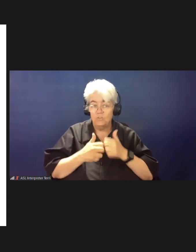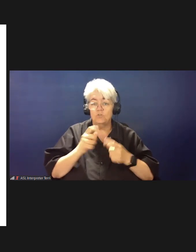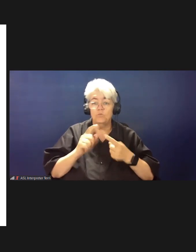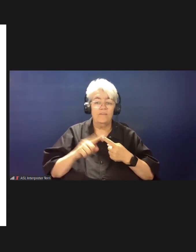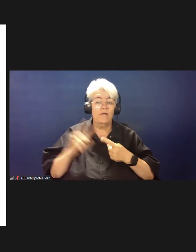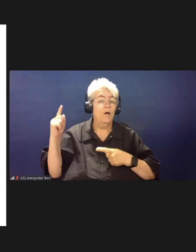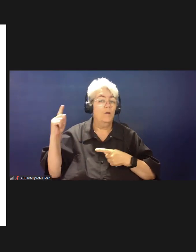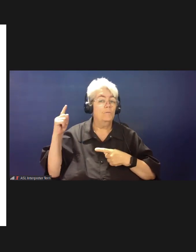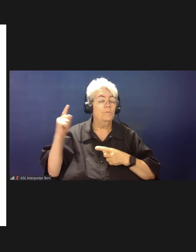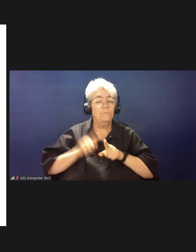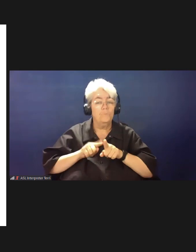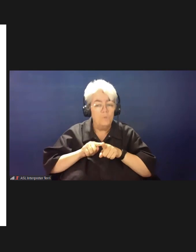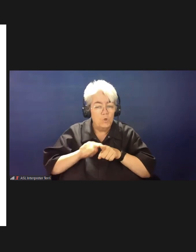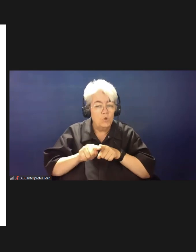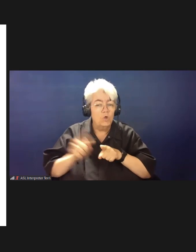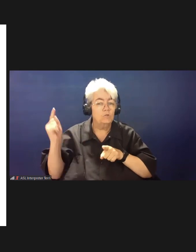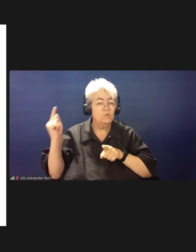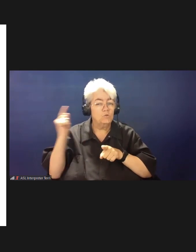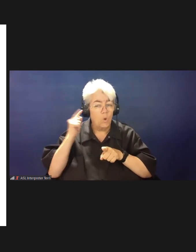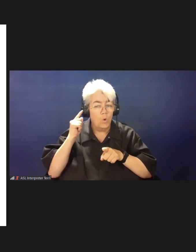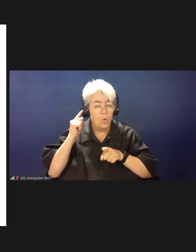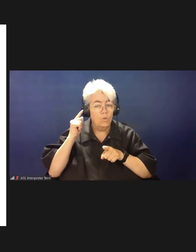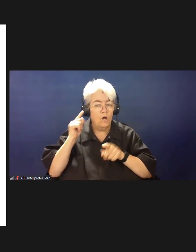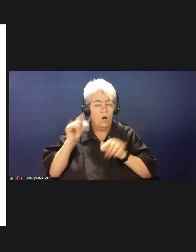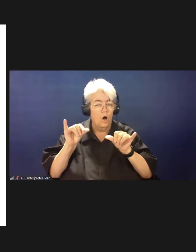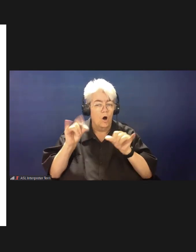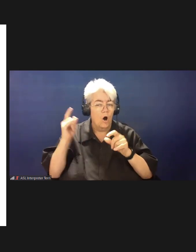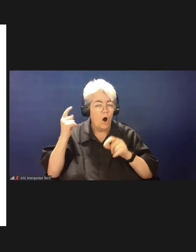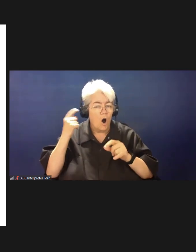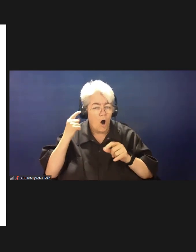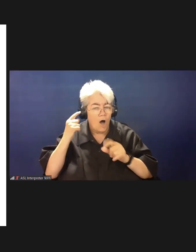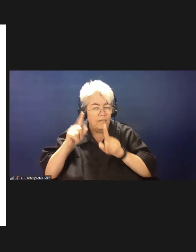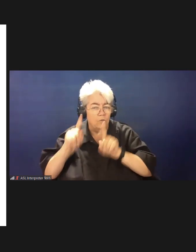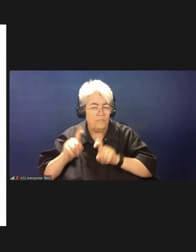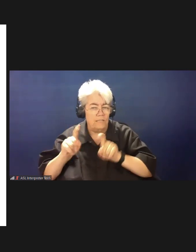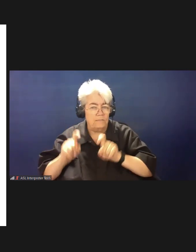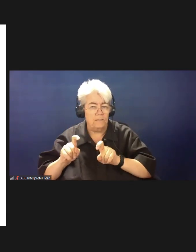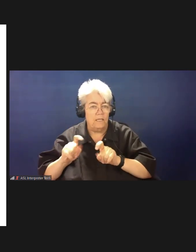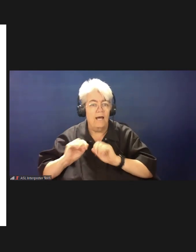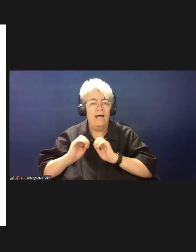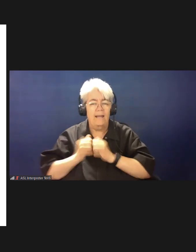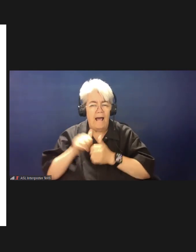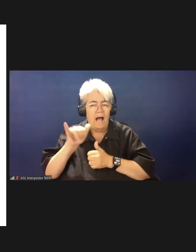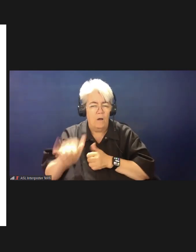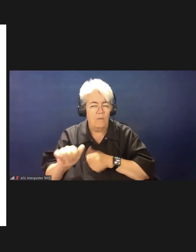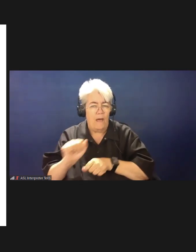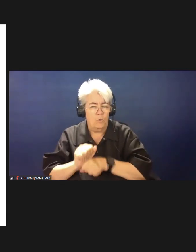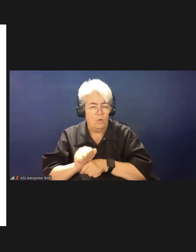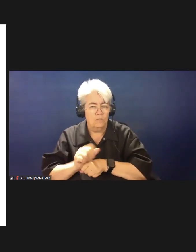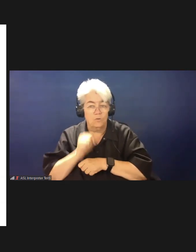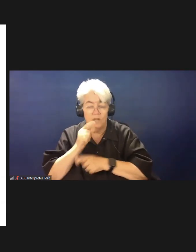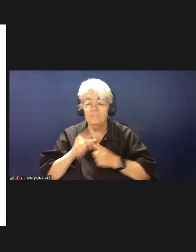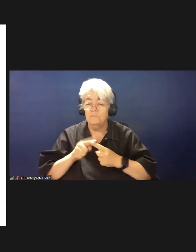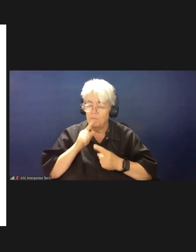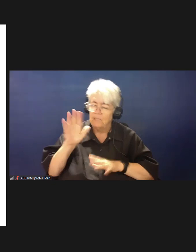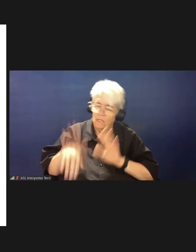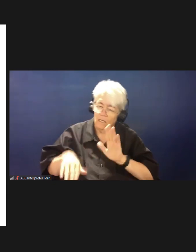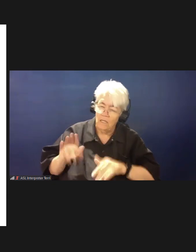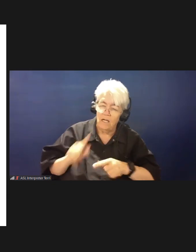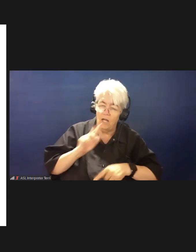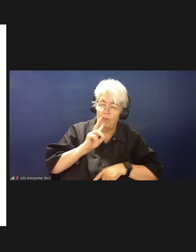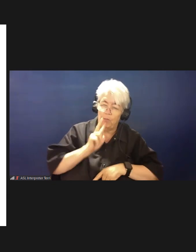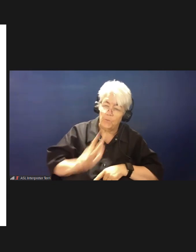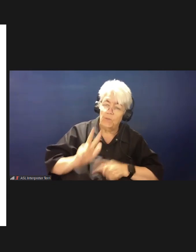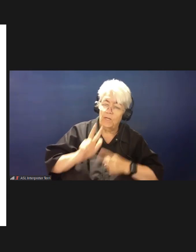Tone Audiometry method and to some of the questions that we've gotten about screening children 3 to 5 years